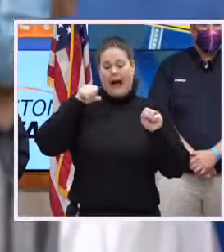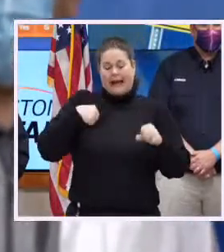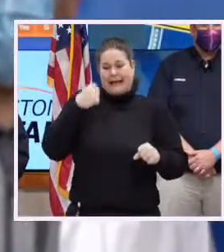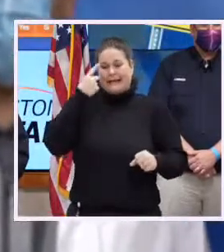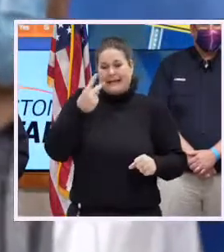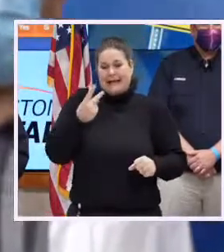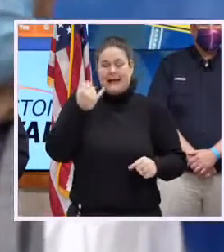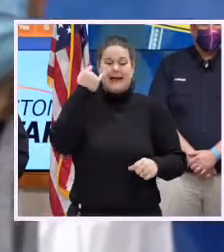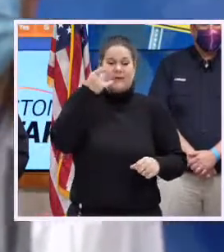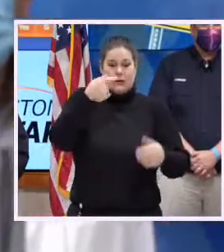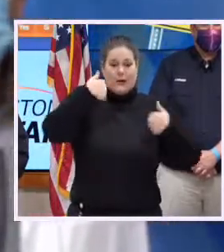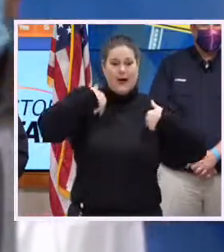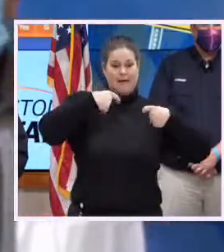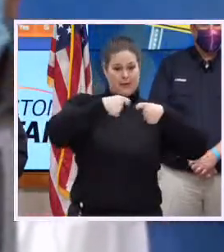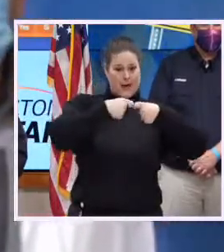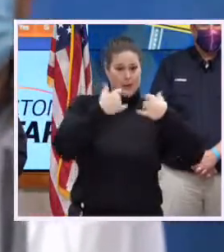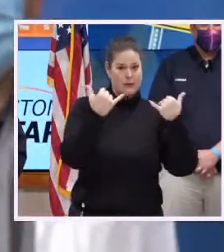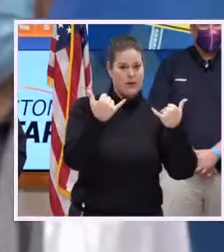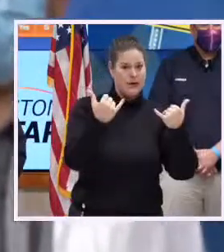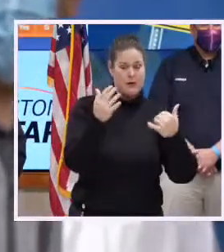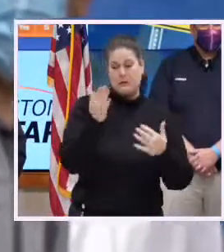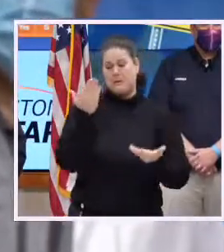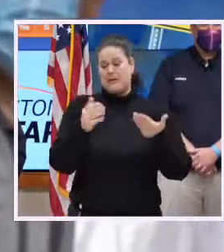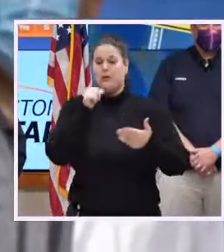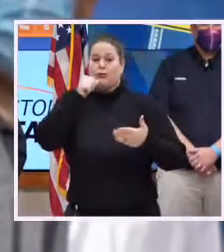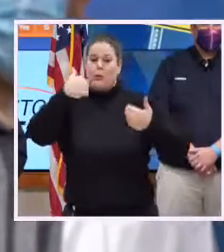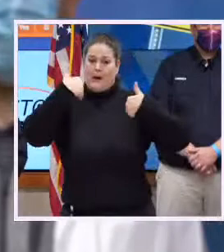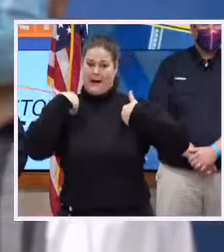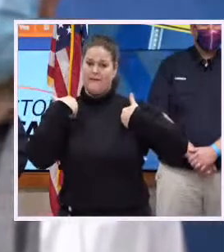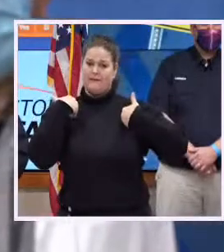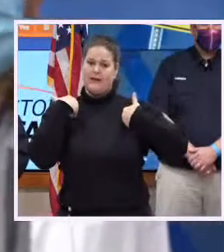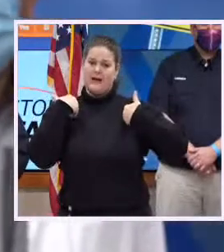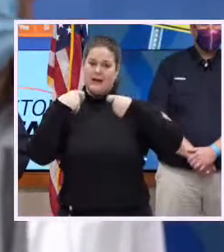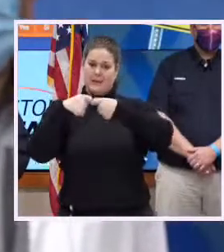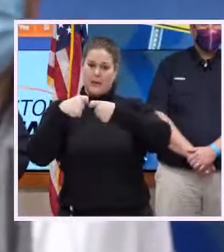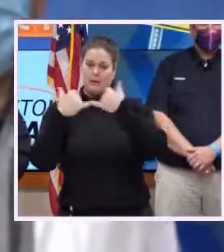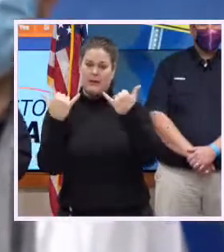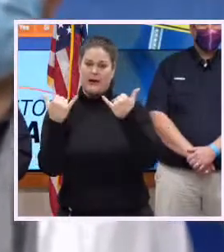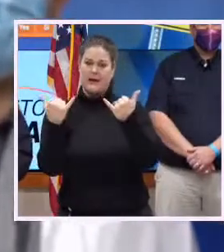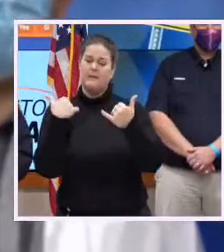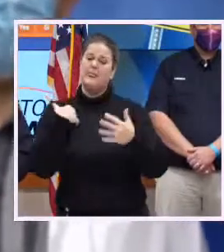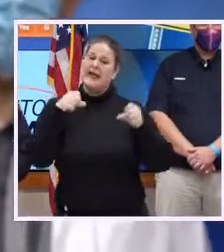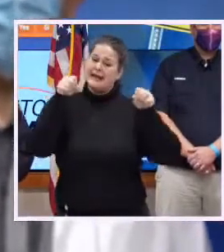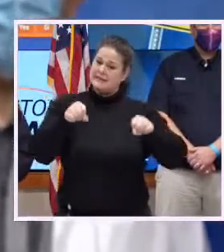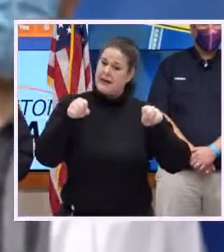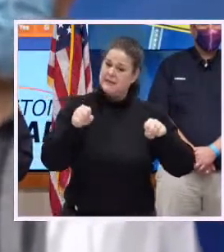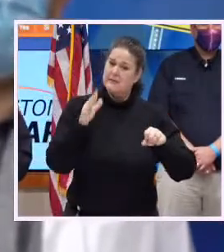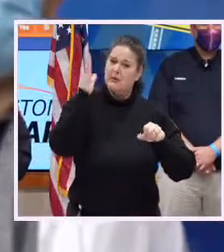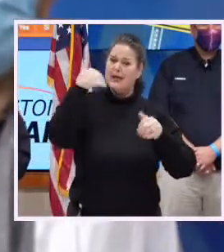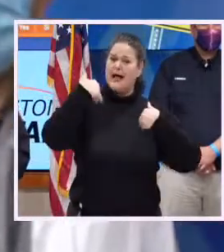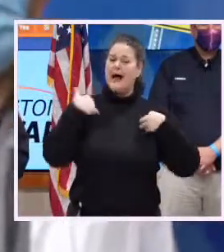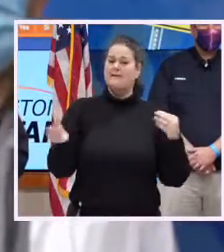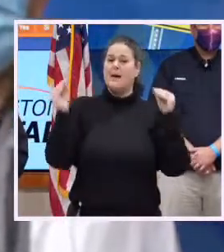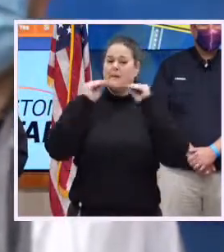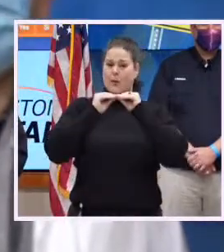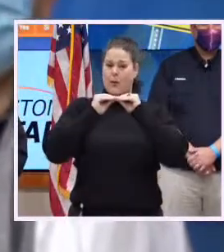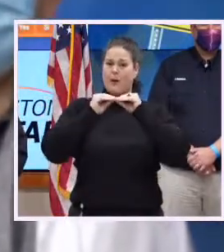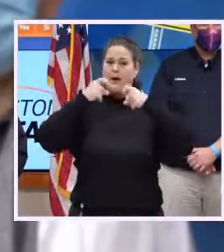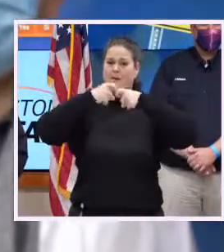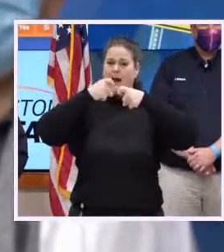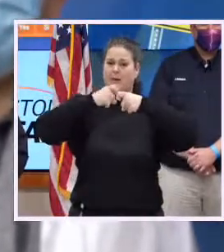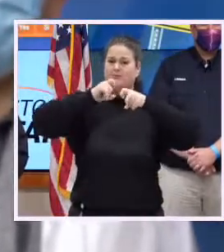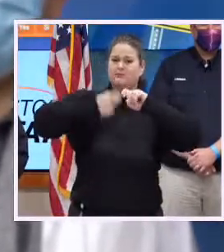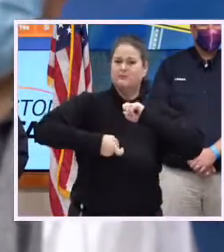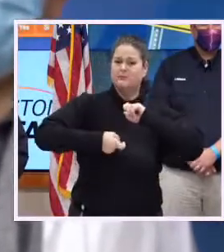or not right now, there's a possibility of power outages even beyond the length of this weather. There's